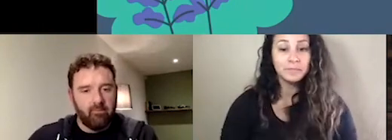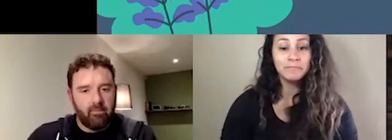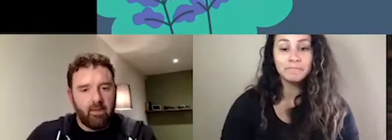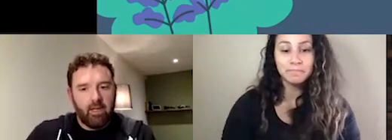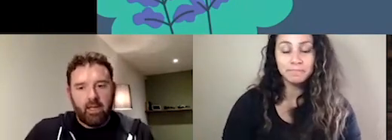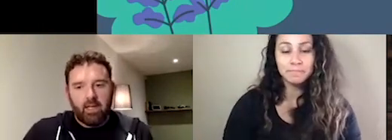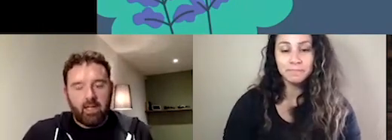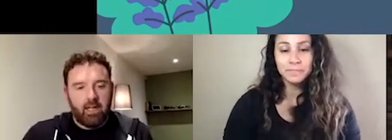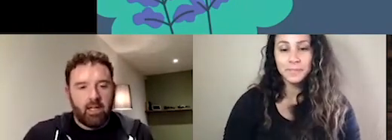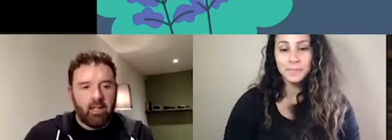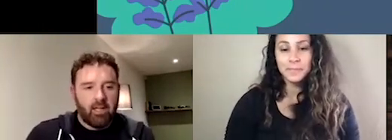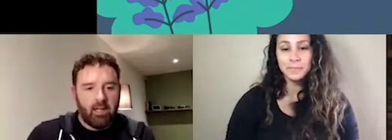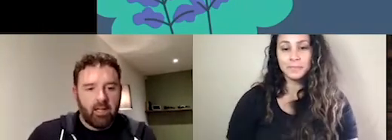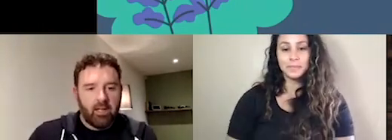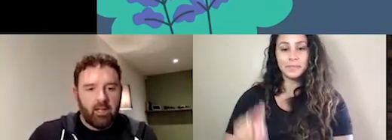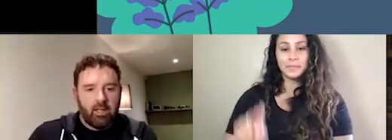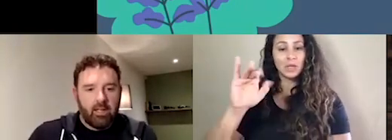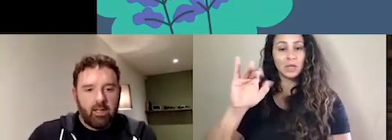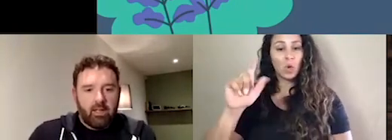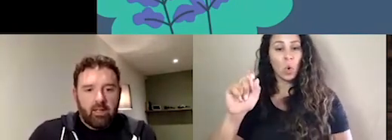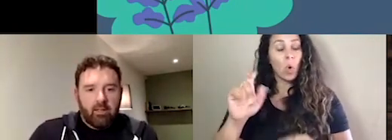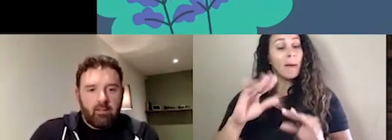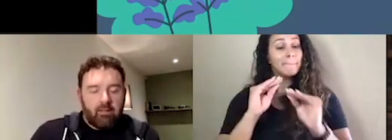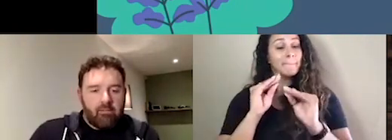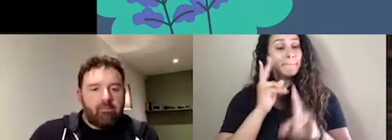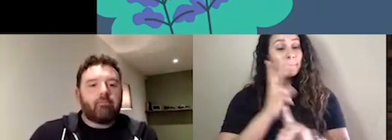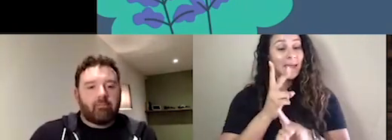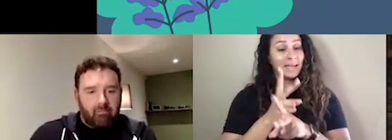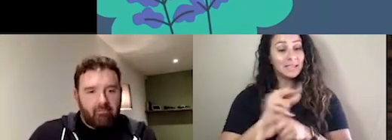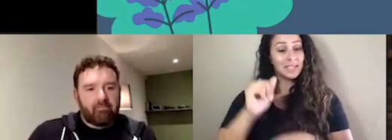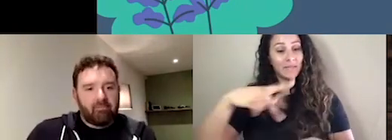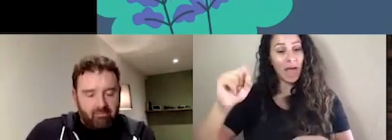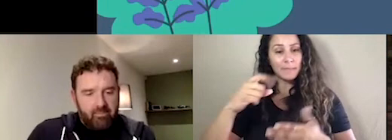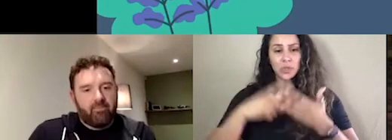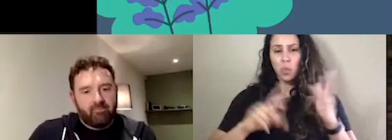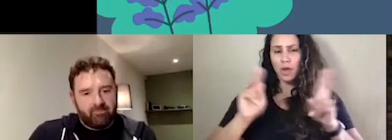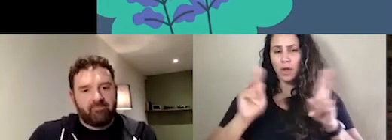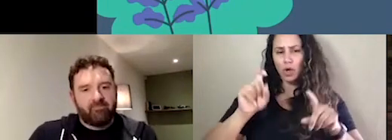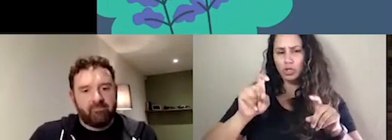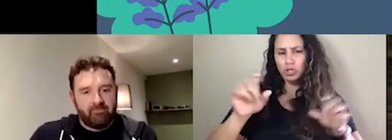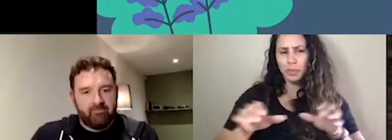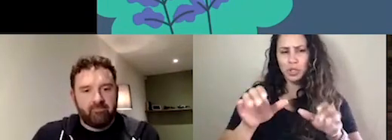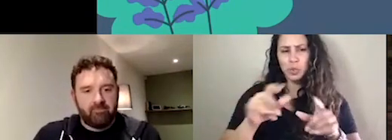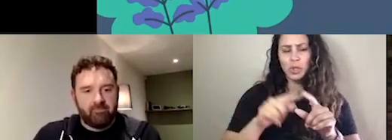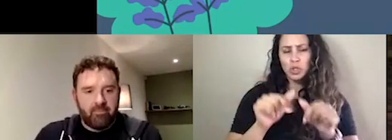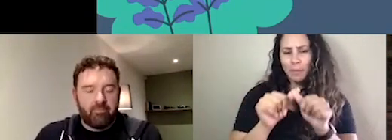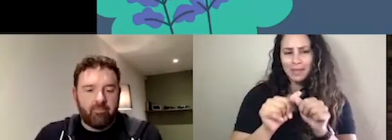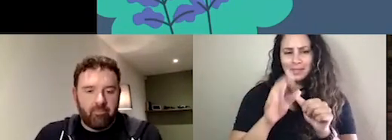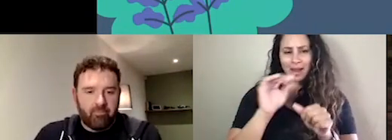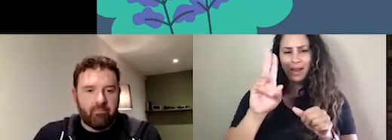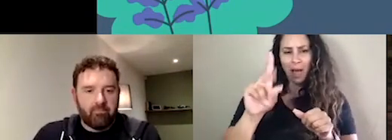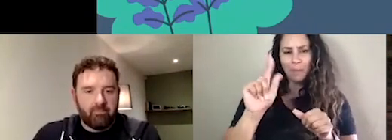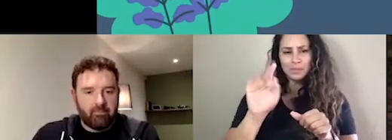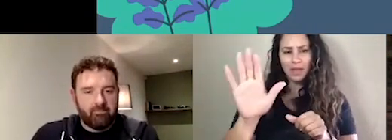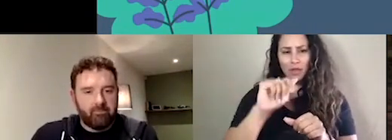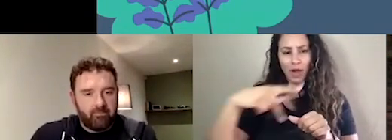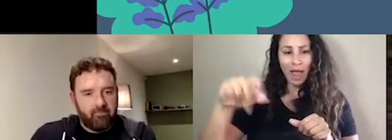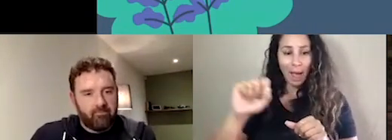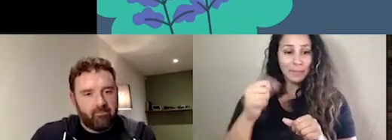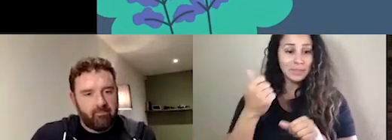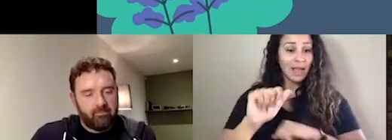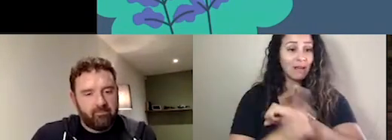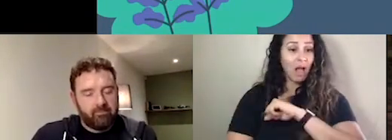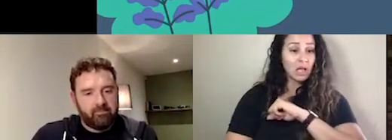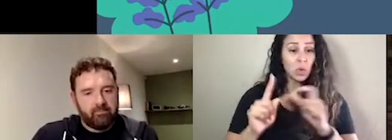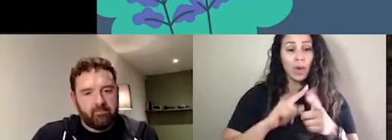Awesome. Let's talk about maintenance of apps. What should folks be doing to maintain and update their apps? And is there any consequence, or,